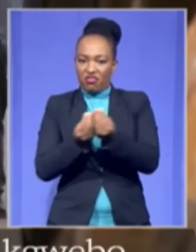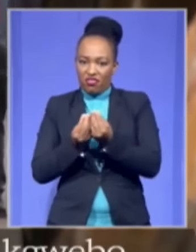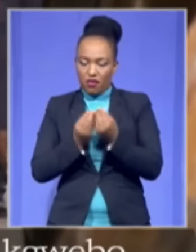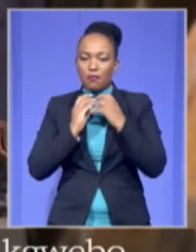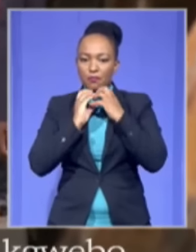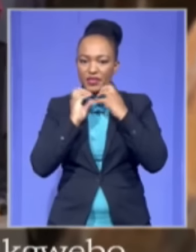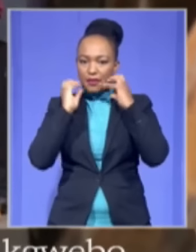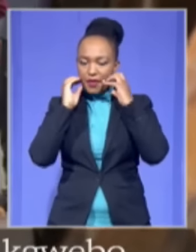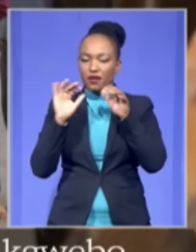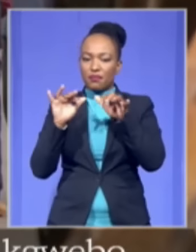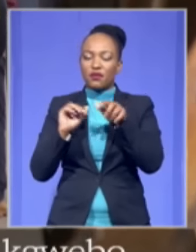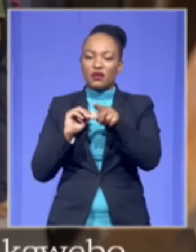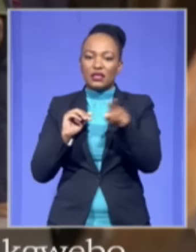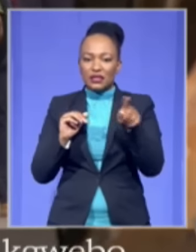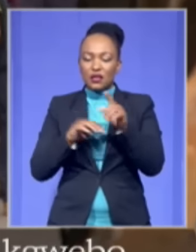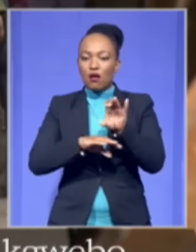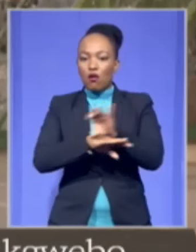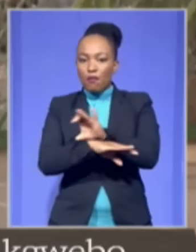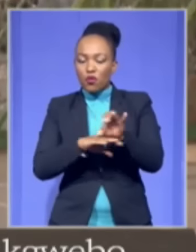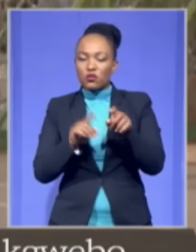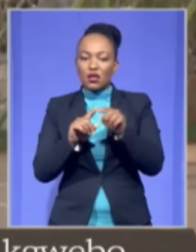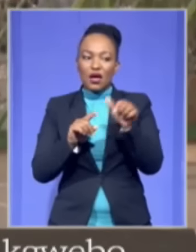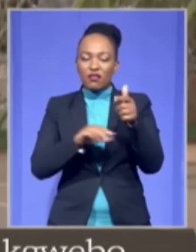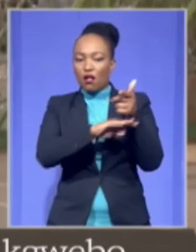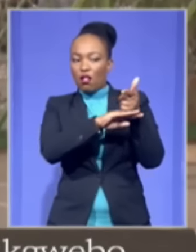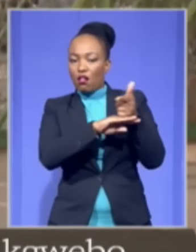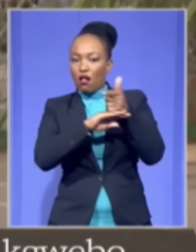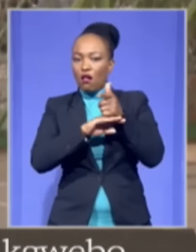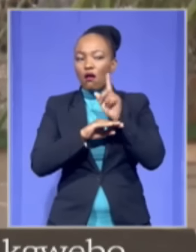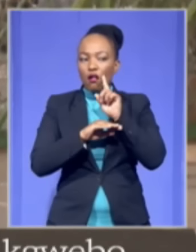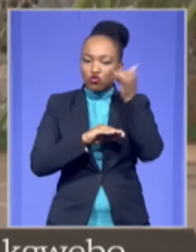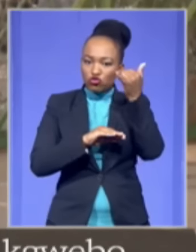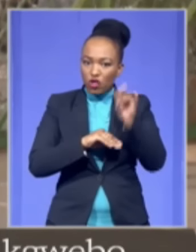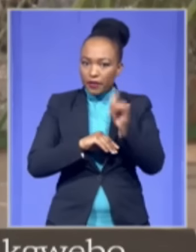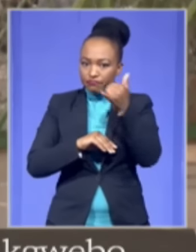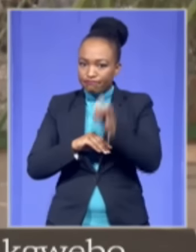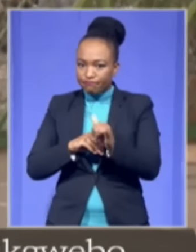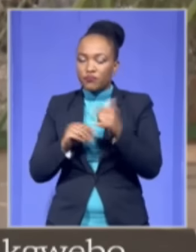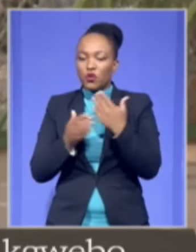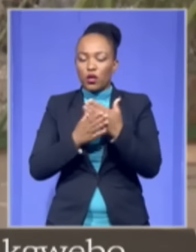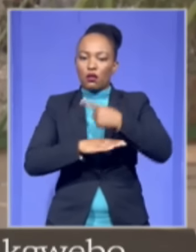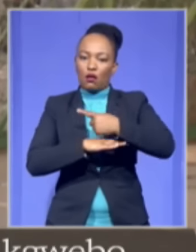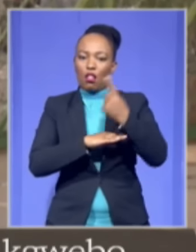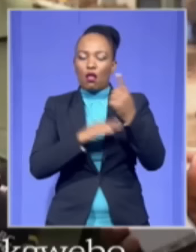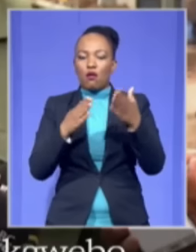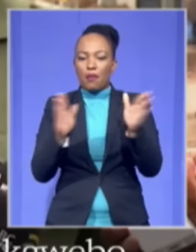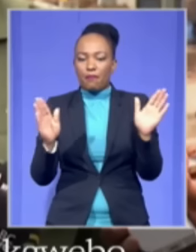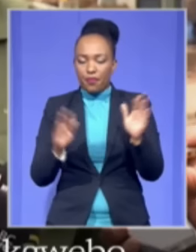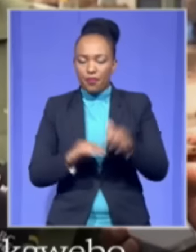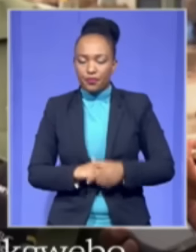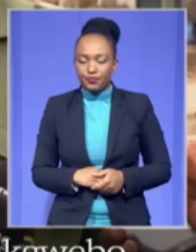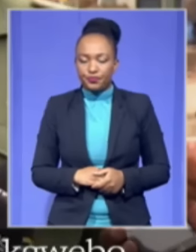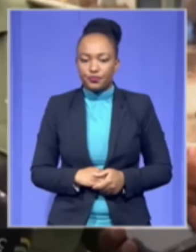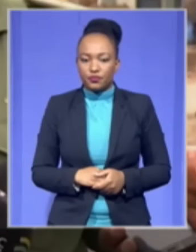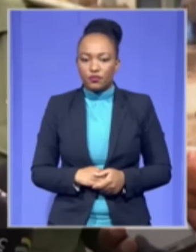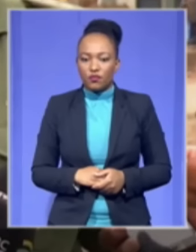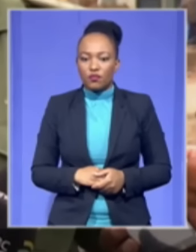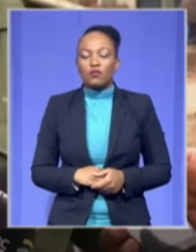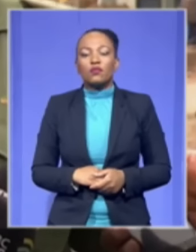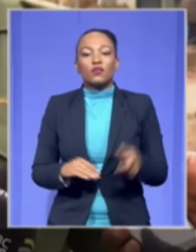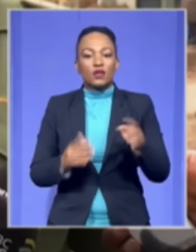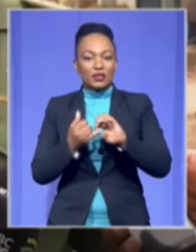Mozambique ba letetse go bona dikhomphuta le mafaratlhatlha a mangwe gore ba bule gape molelwane. They are busy trying to get